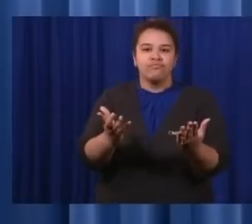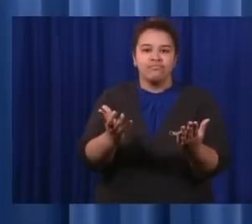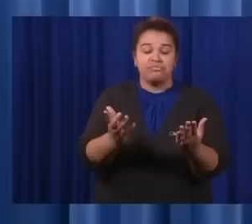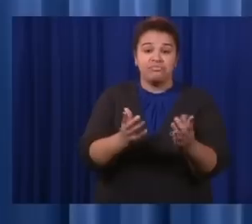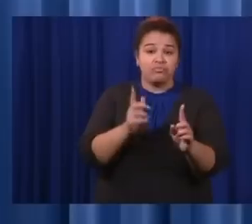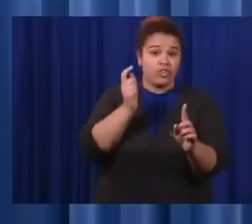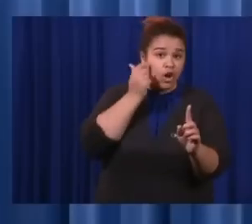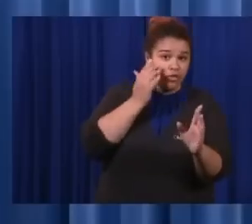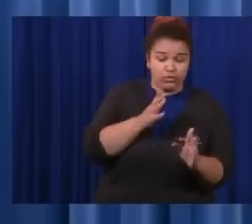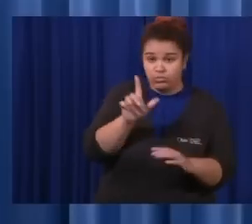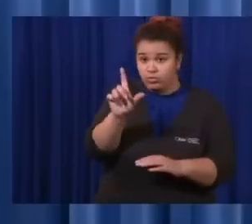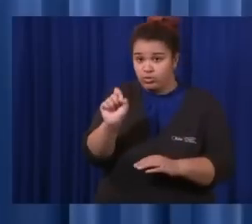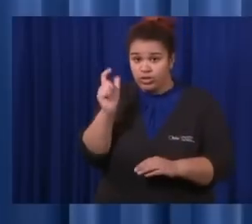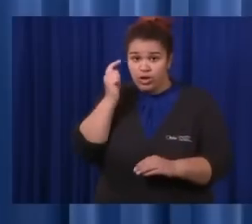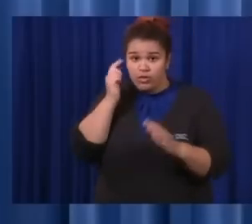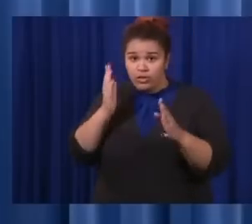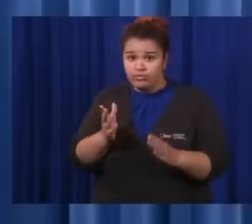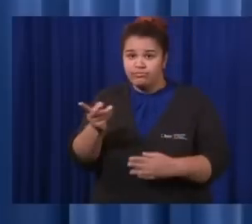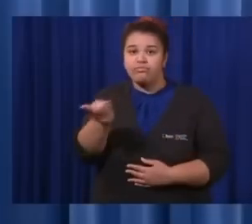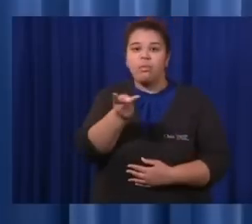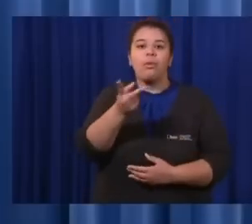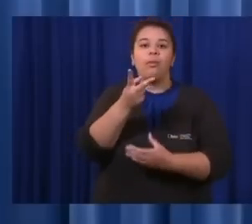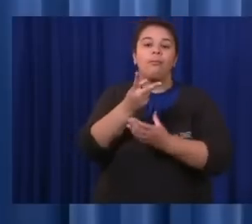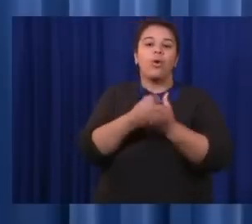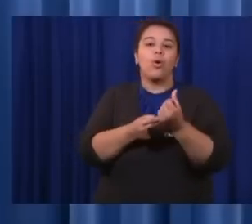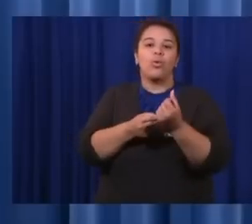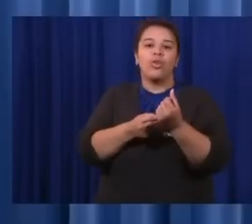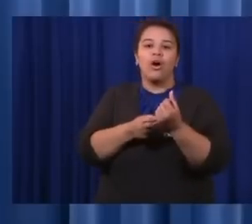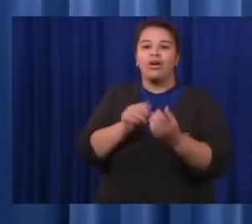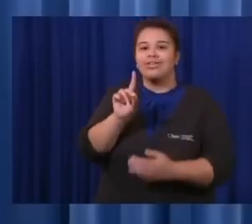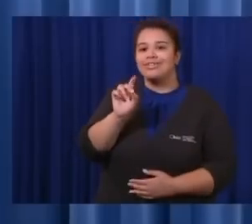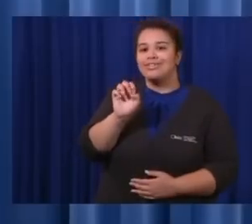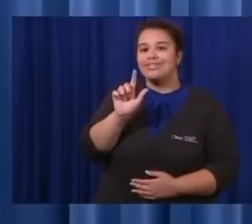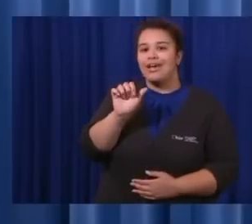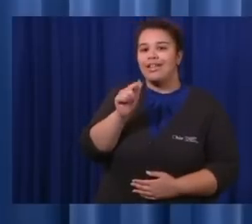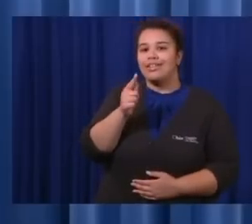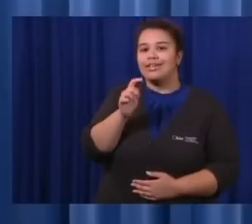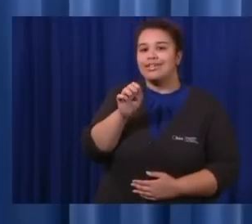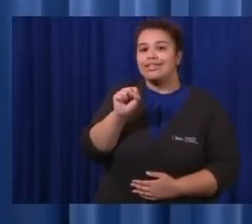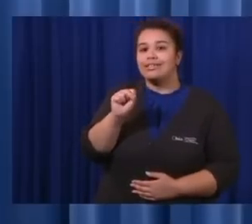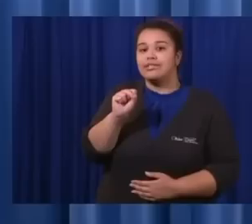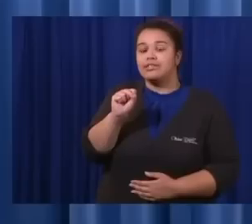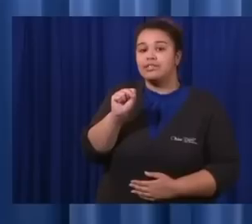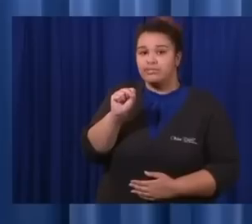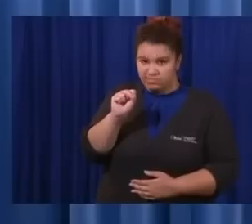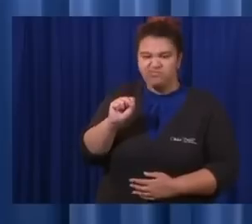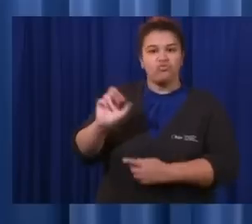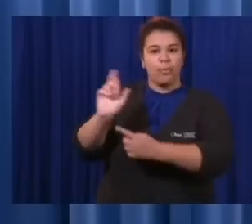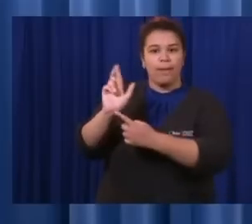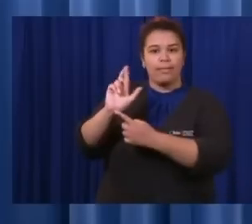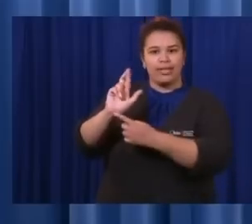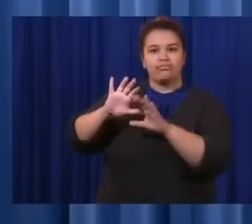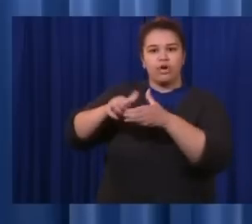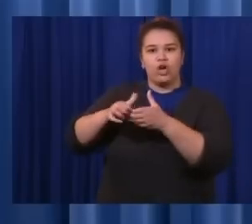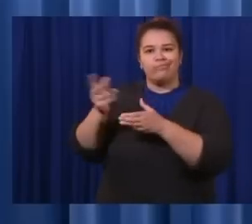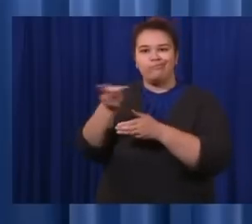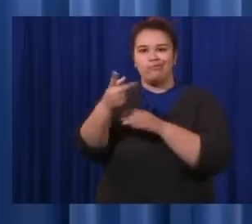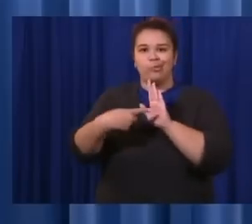Republican National Convention that's supposed to be held in Charlotte, North Carolina in August. That will be the ultimate in mass